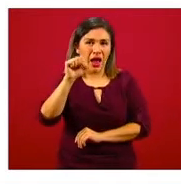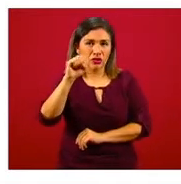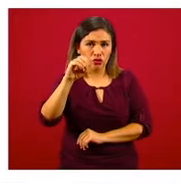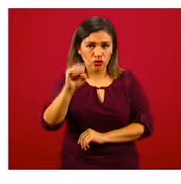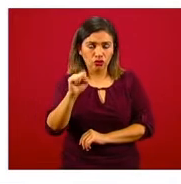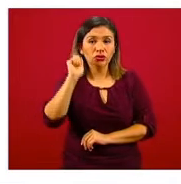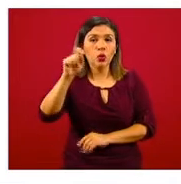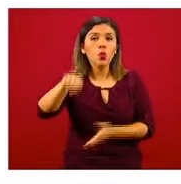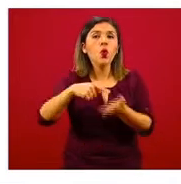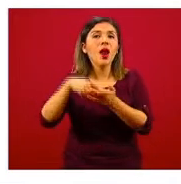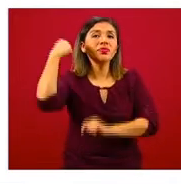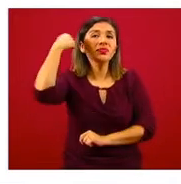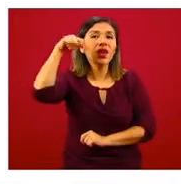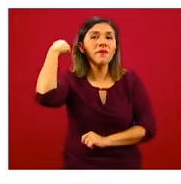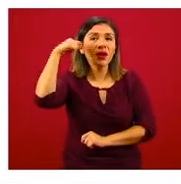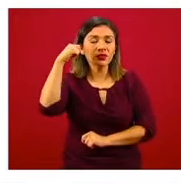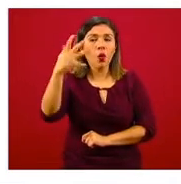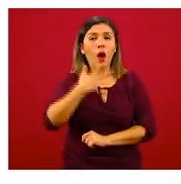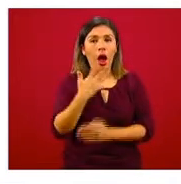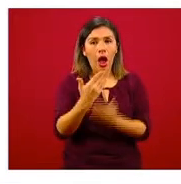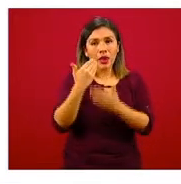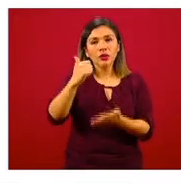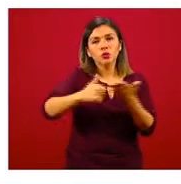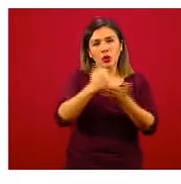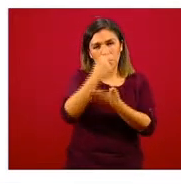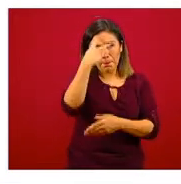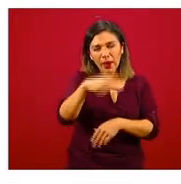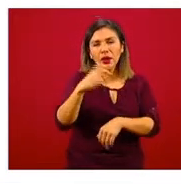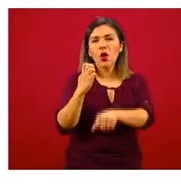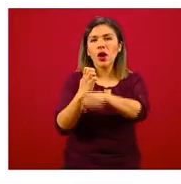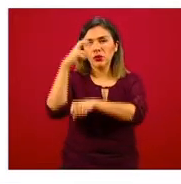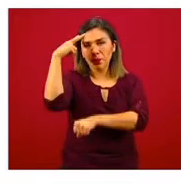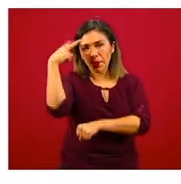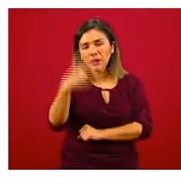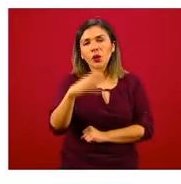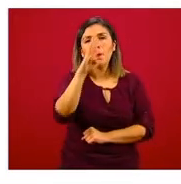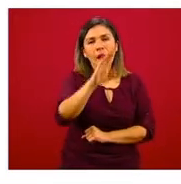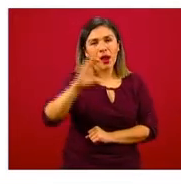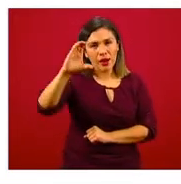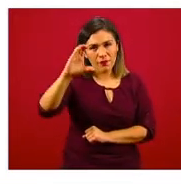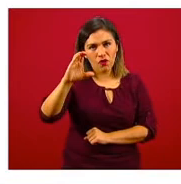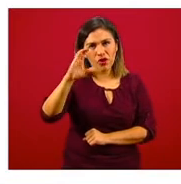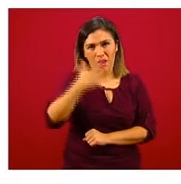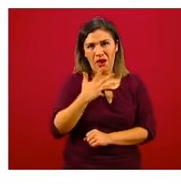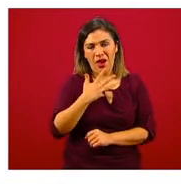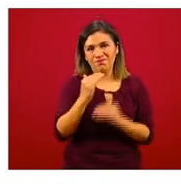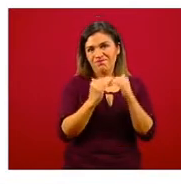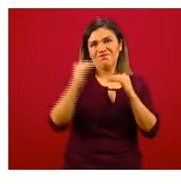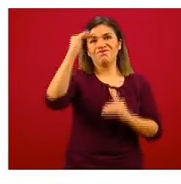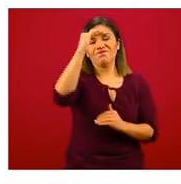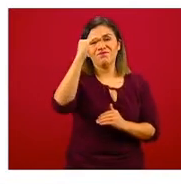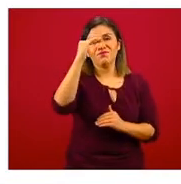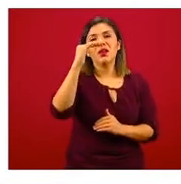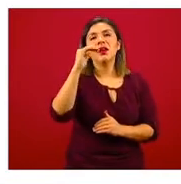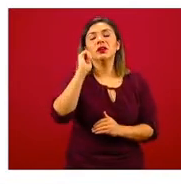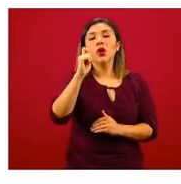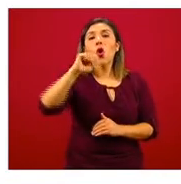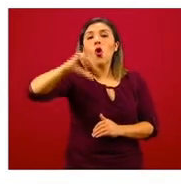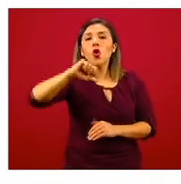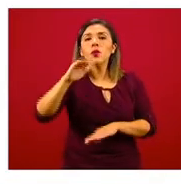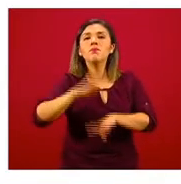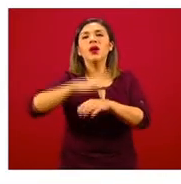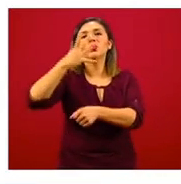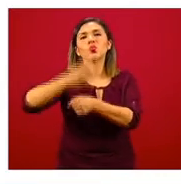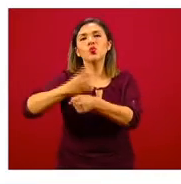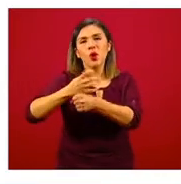highest number of cases. Tabasco, the state of Mexico, Mexico City, Baja California were